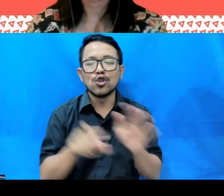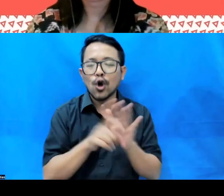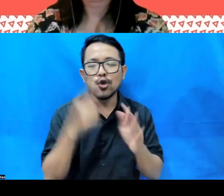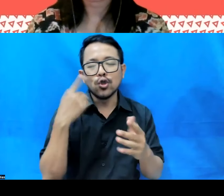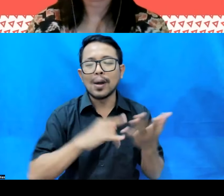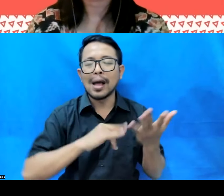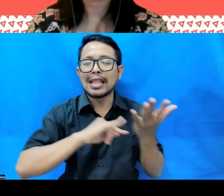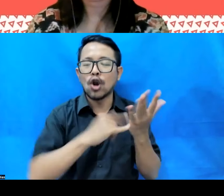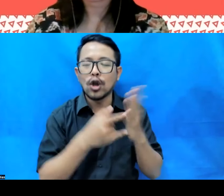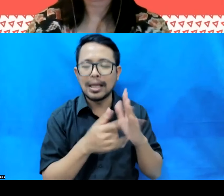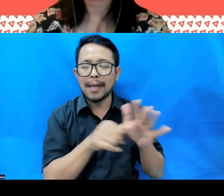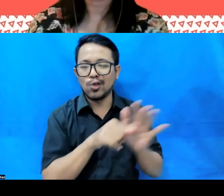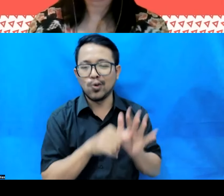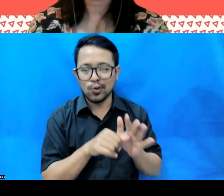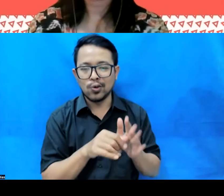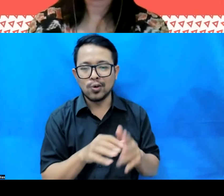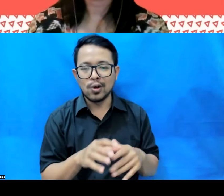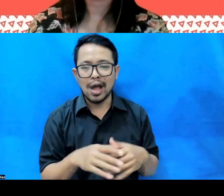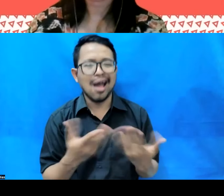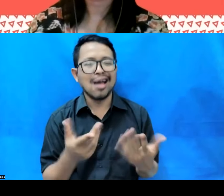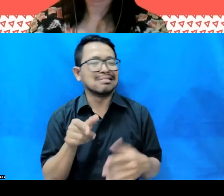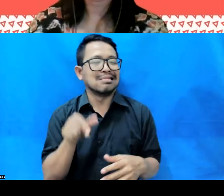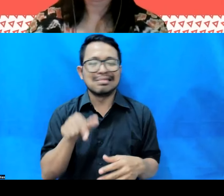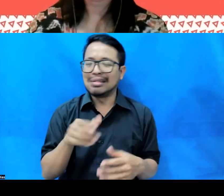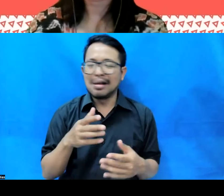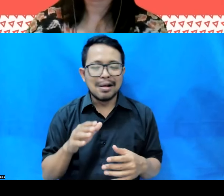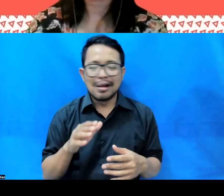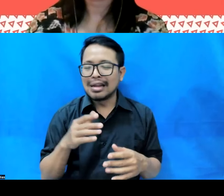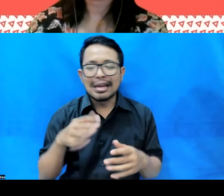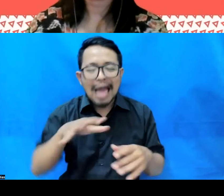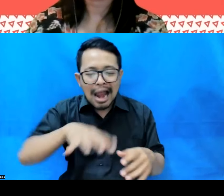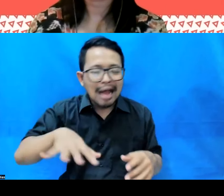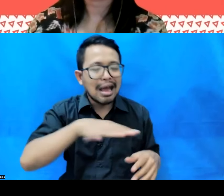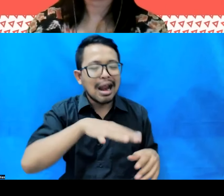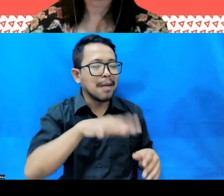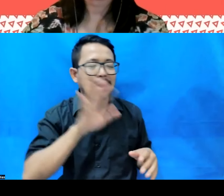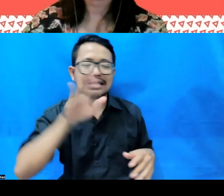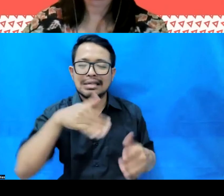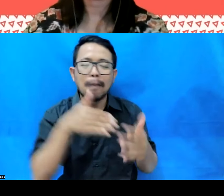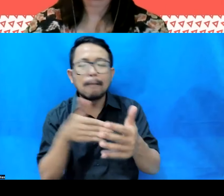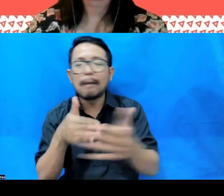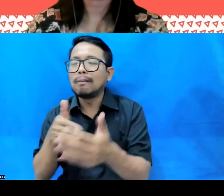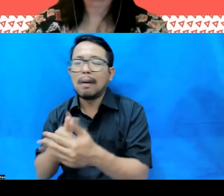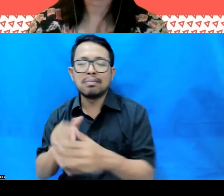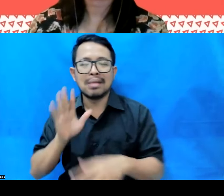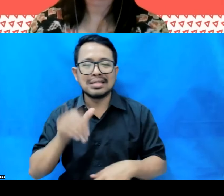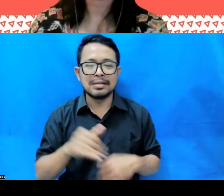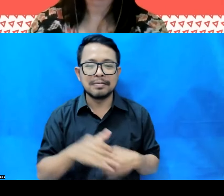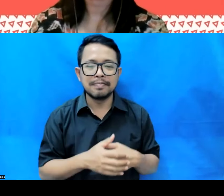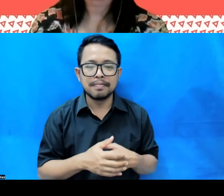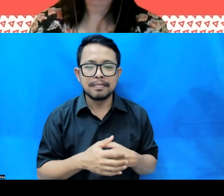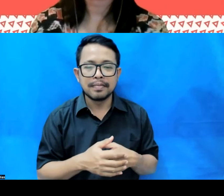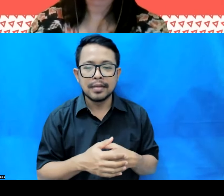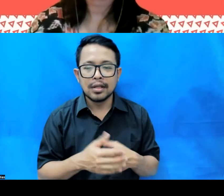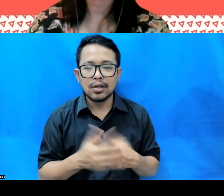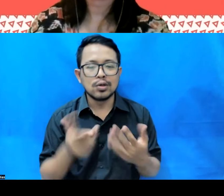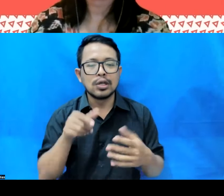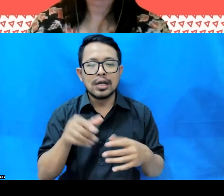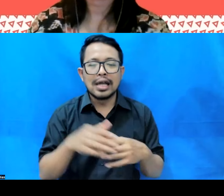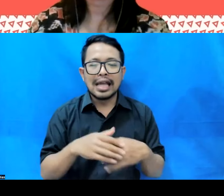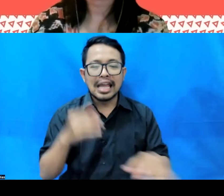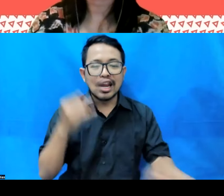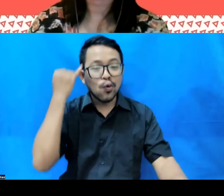assistive technology, for example, and how there is still a huge gap in various regions throughout Indonesia, and also relating